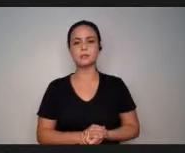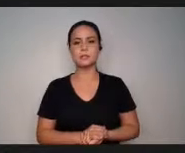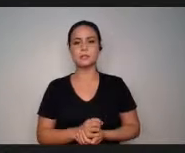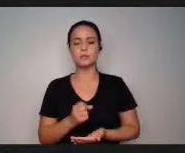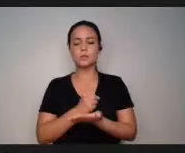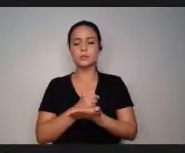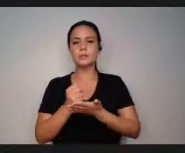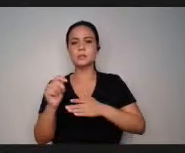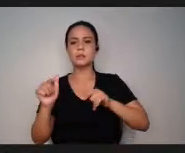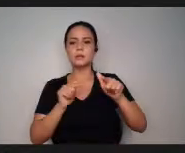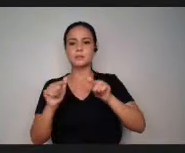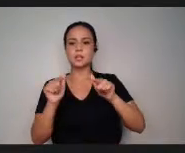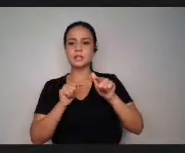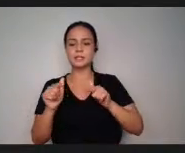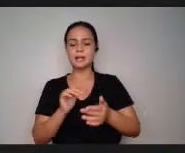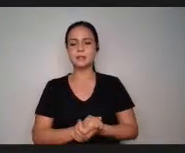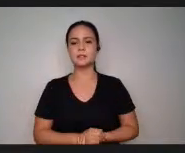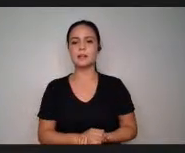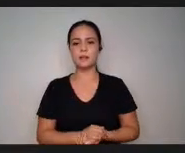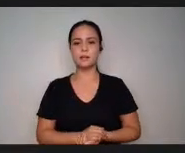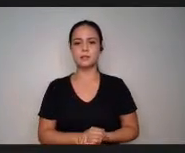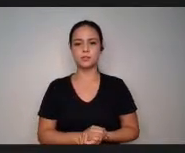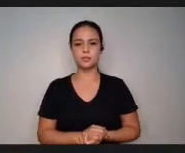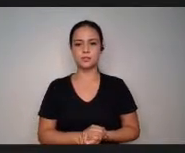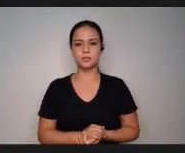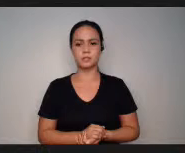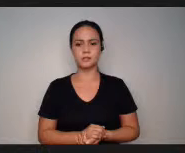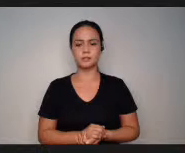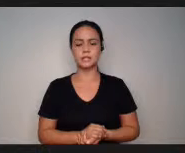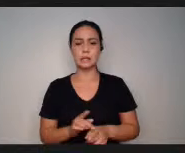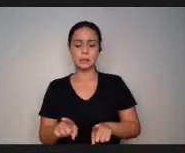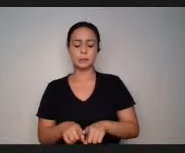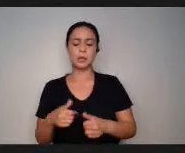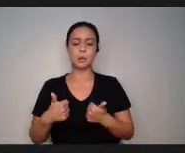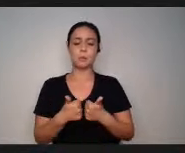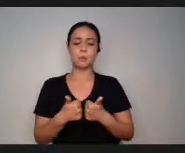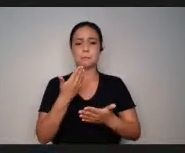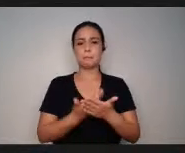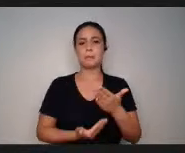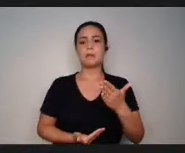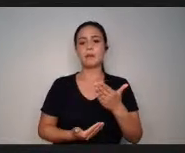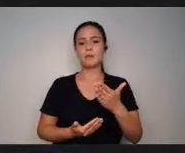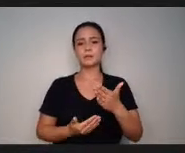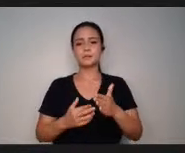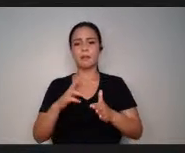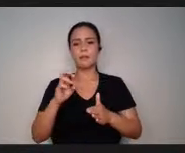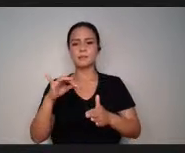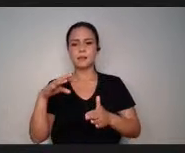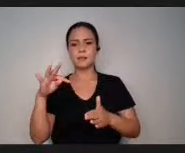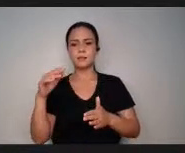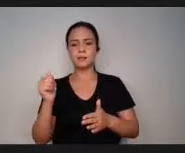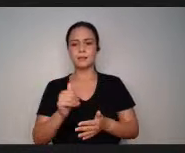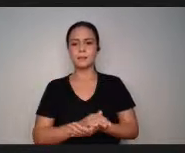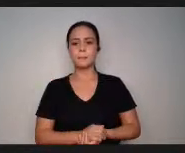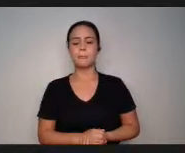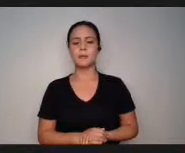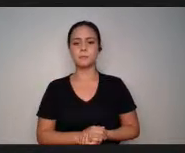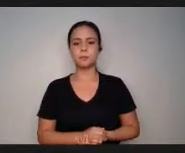unemployment and loss of income are major stressors in people's lives. And